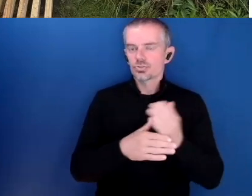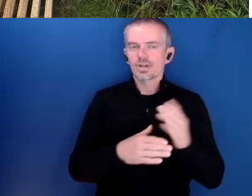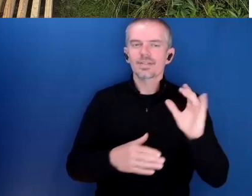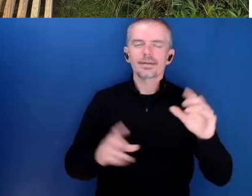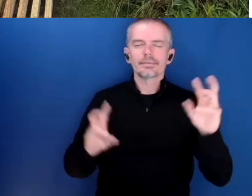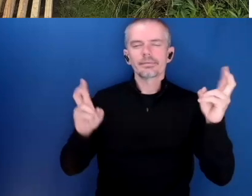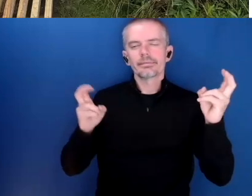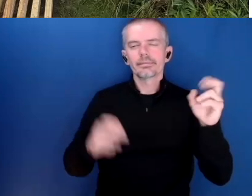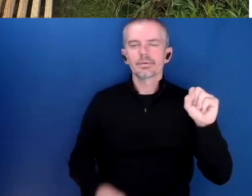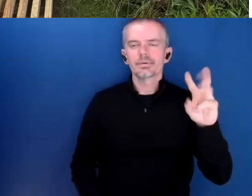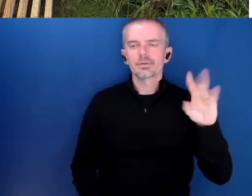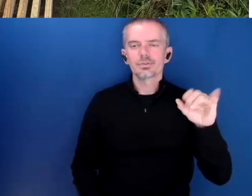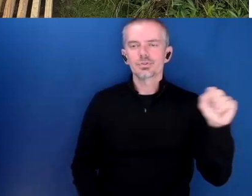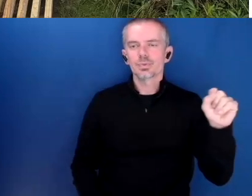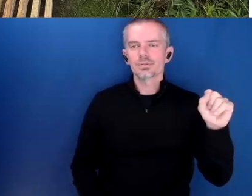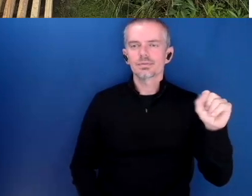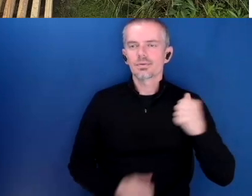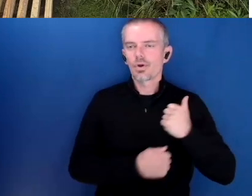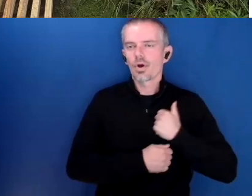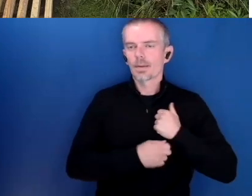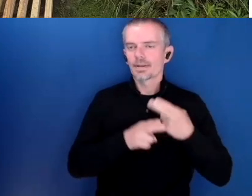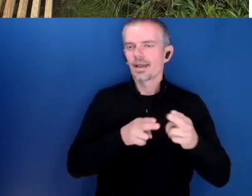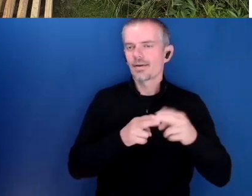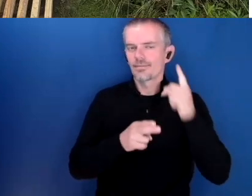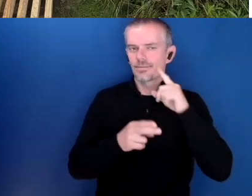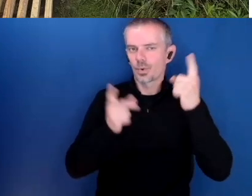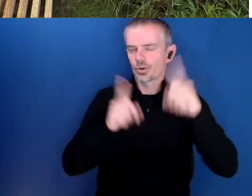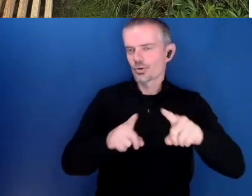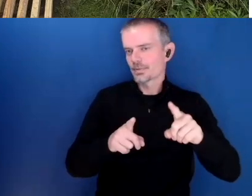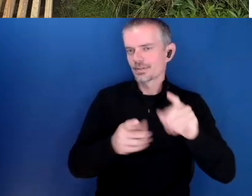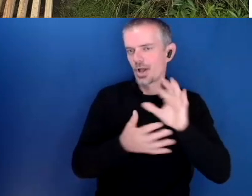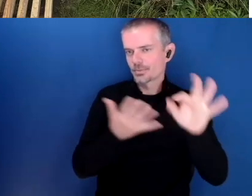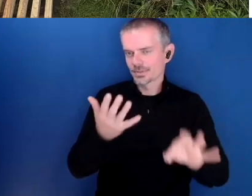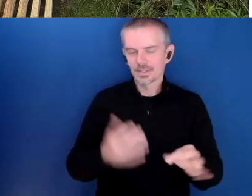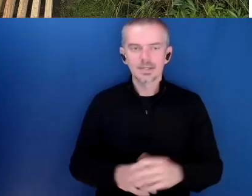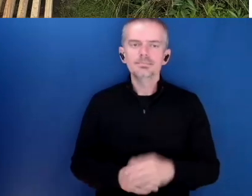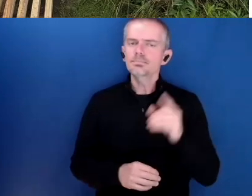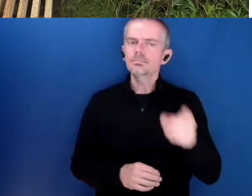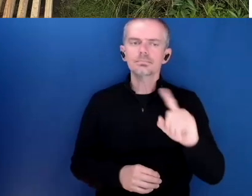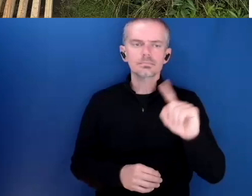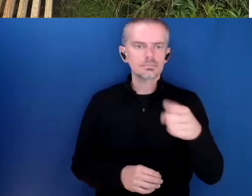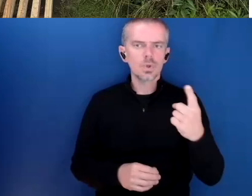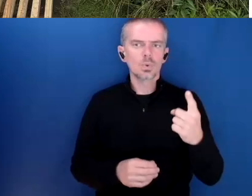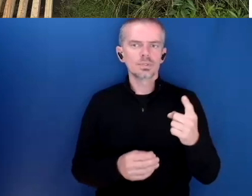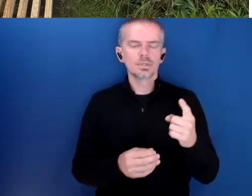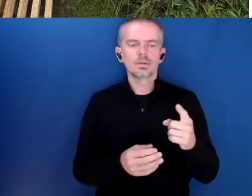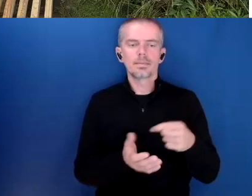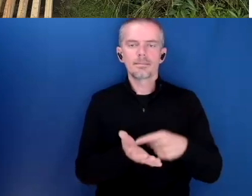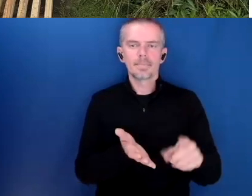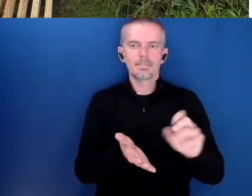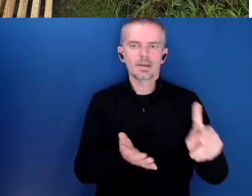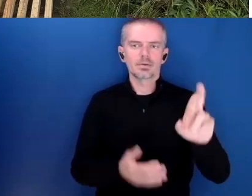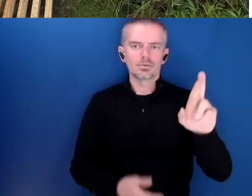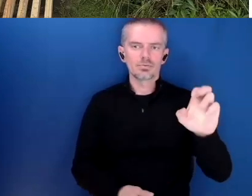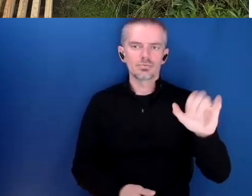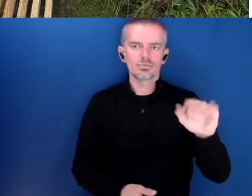Army knife of agreement tools. It's important to note that these agreements only allow for reimbursable payments and no